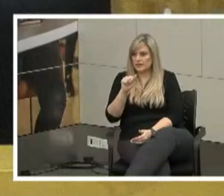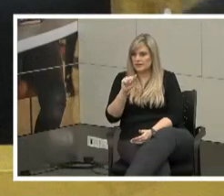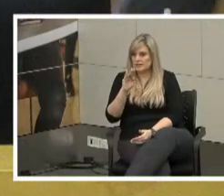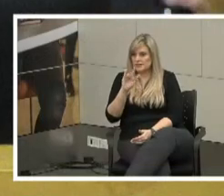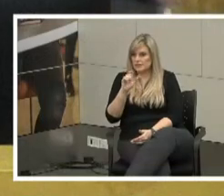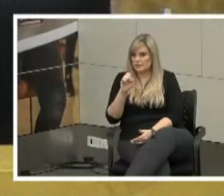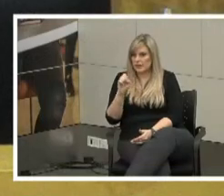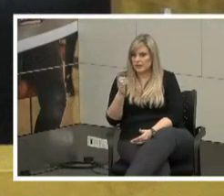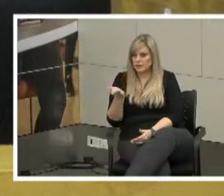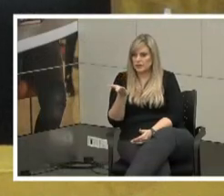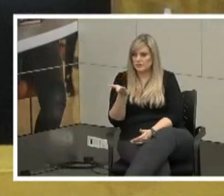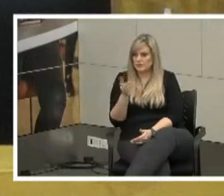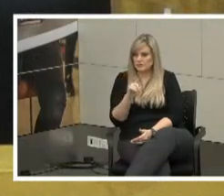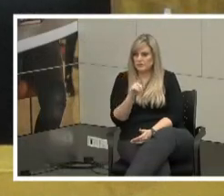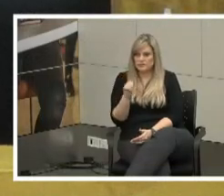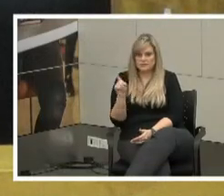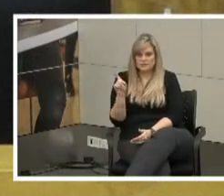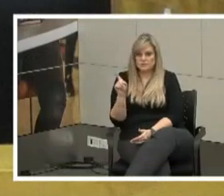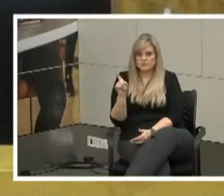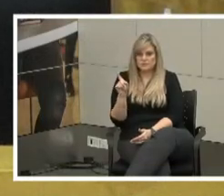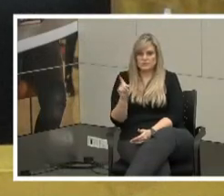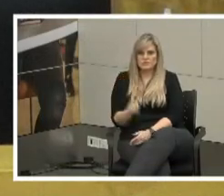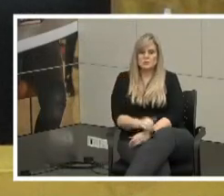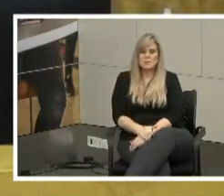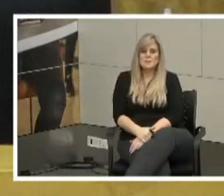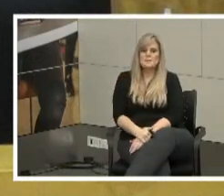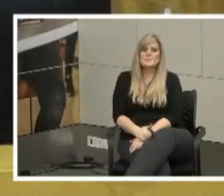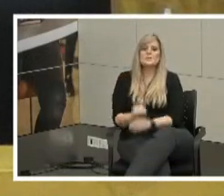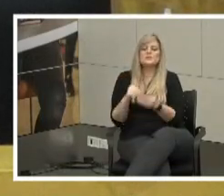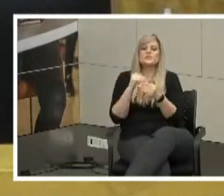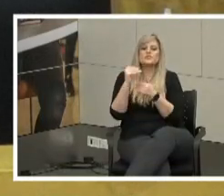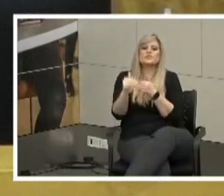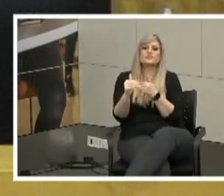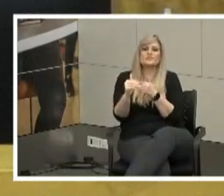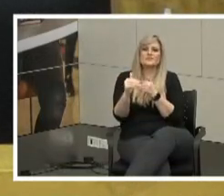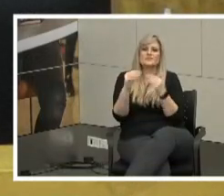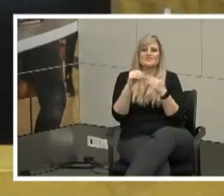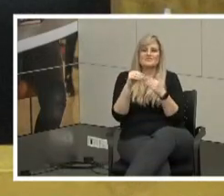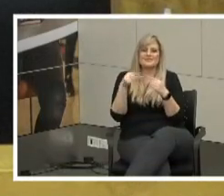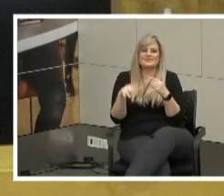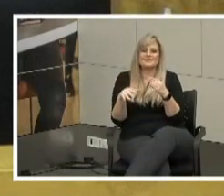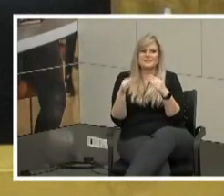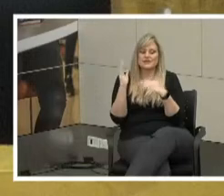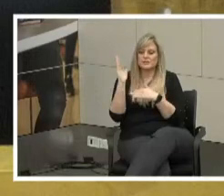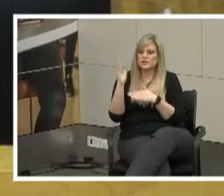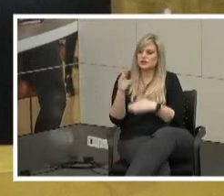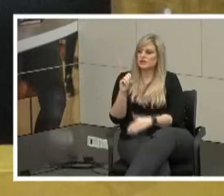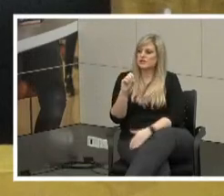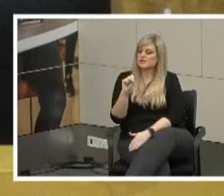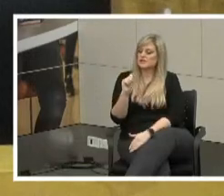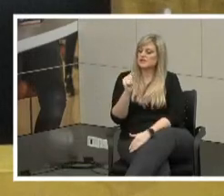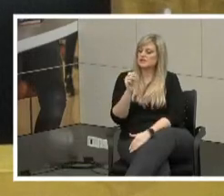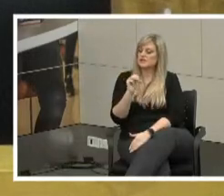she here okay our next uh student speaker is Samuel